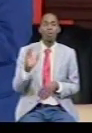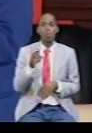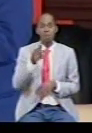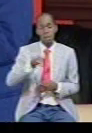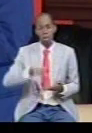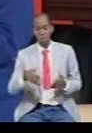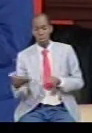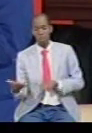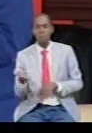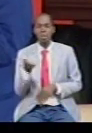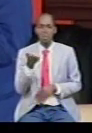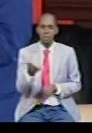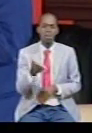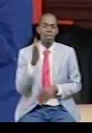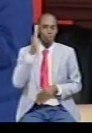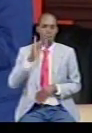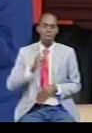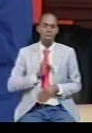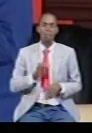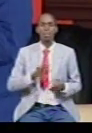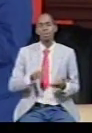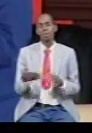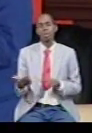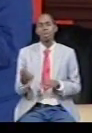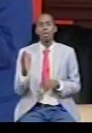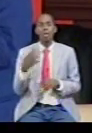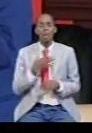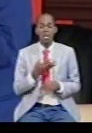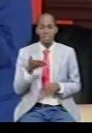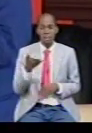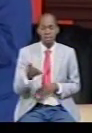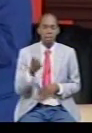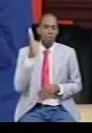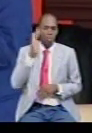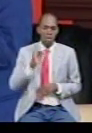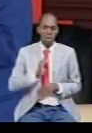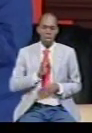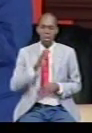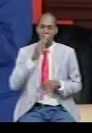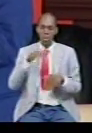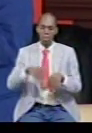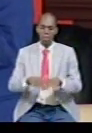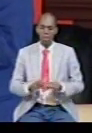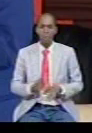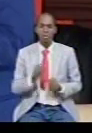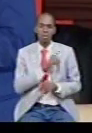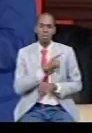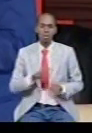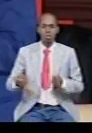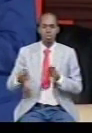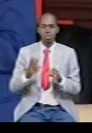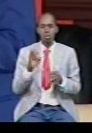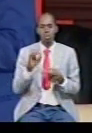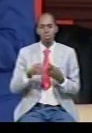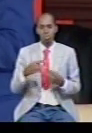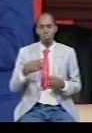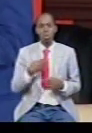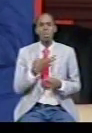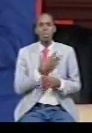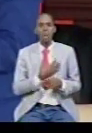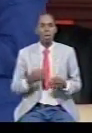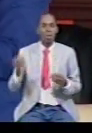diest, there will I die, and there will I be buried. The Lord do so to me, and more